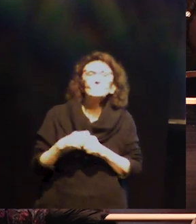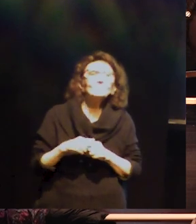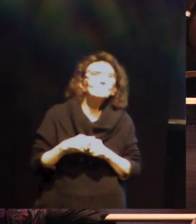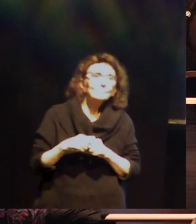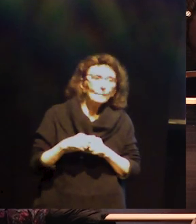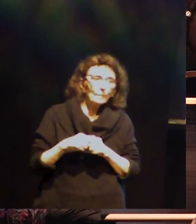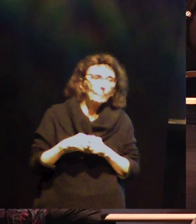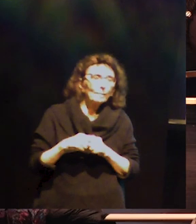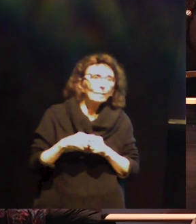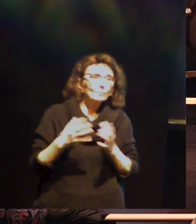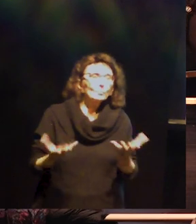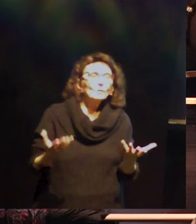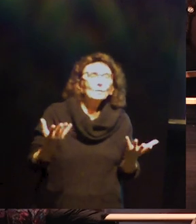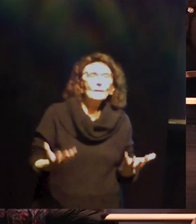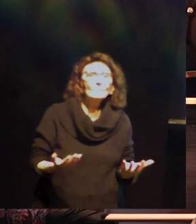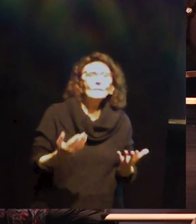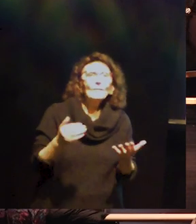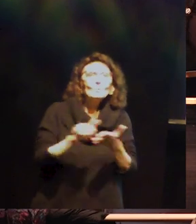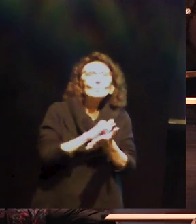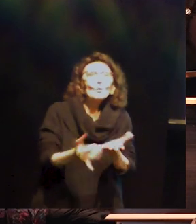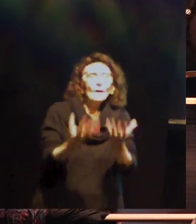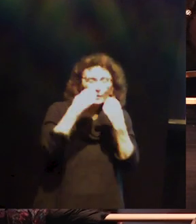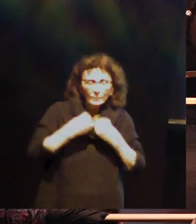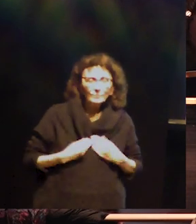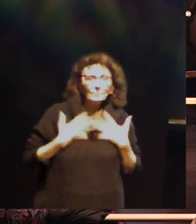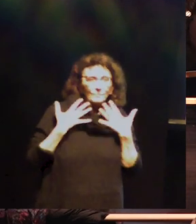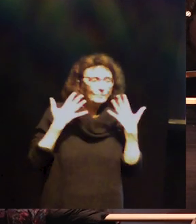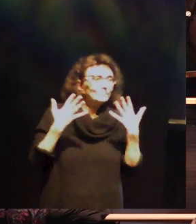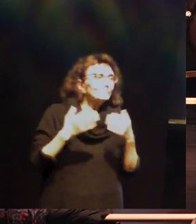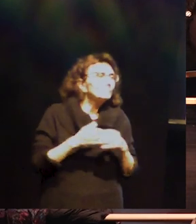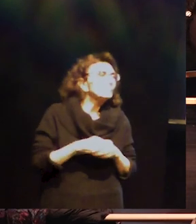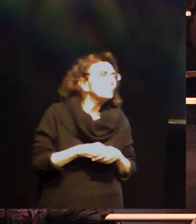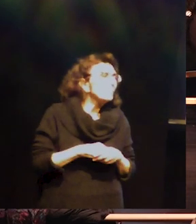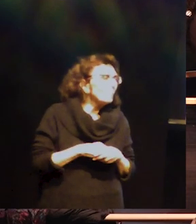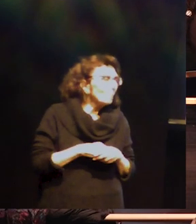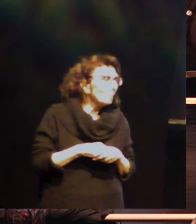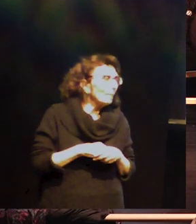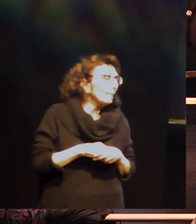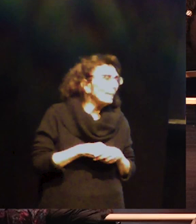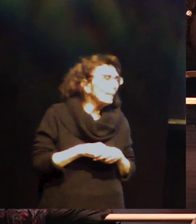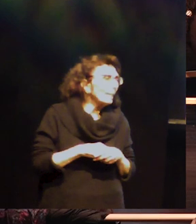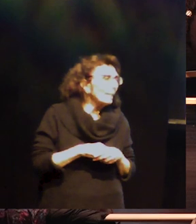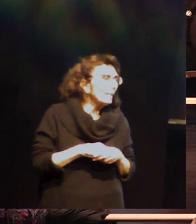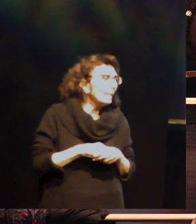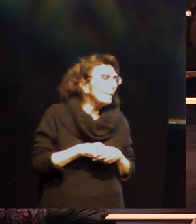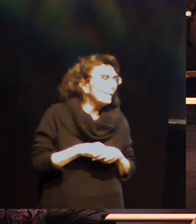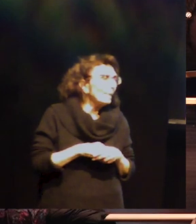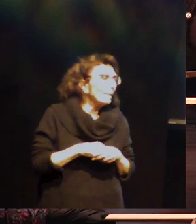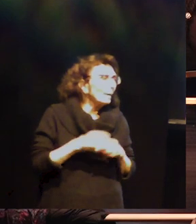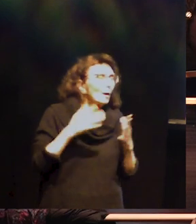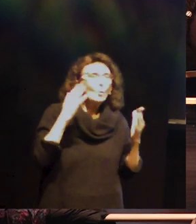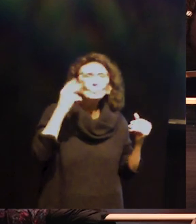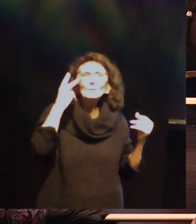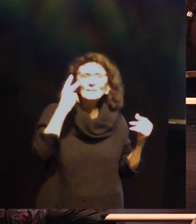getting their nourishment from it. Mm-hmm. And I hope this movie, you can see the value of